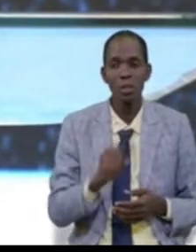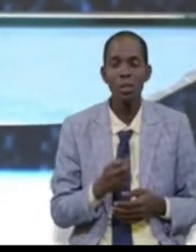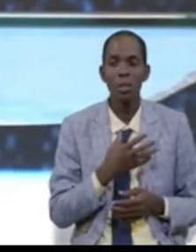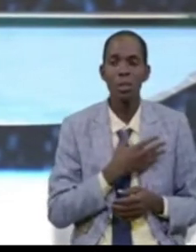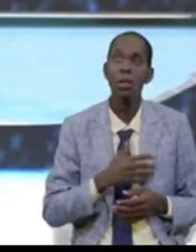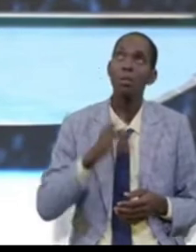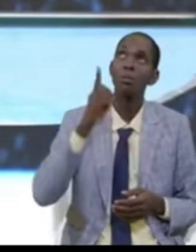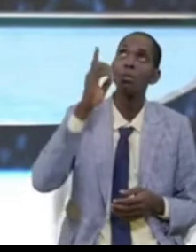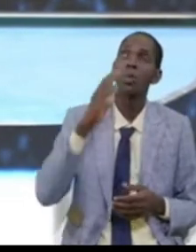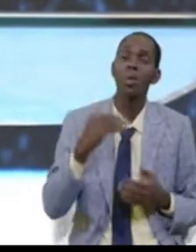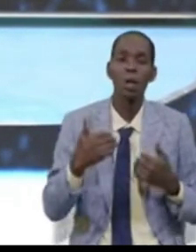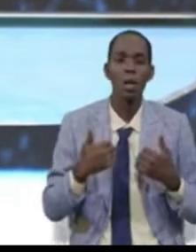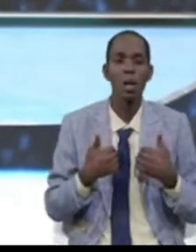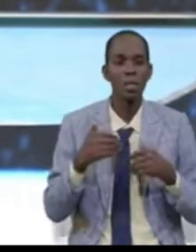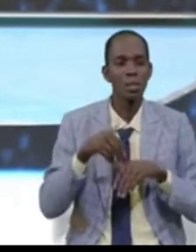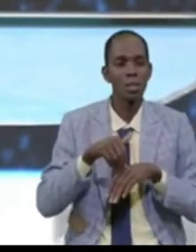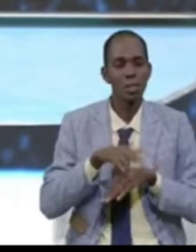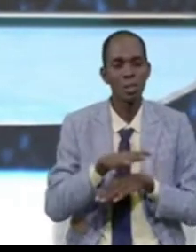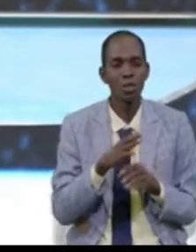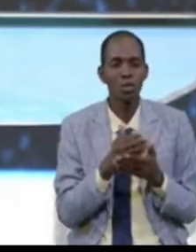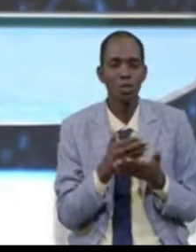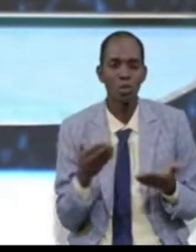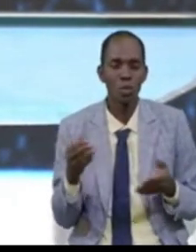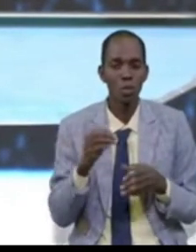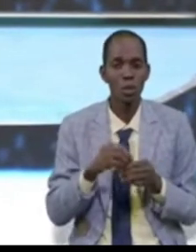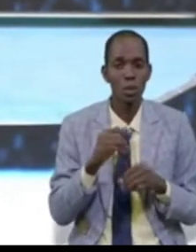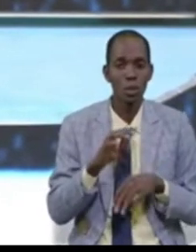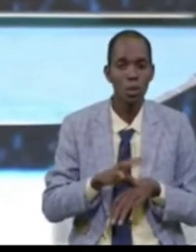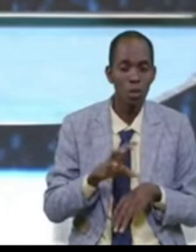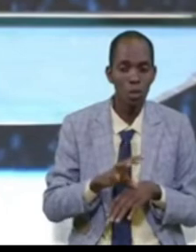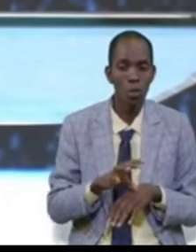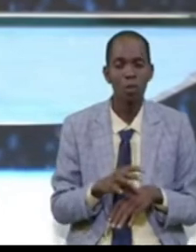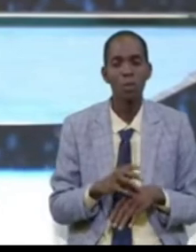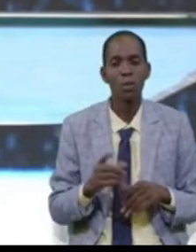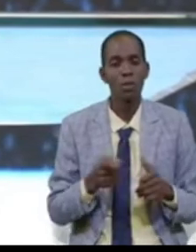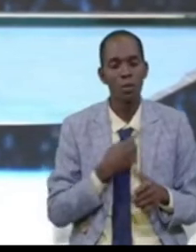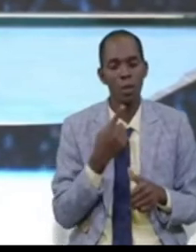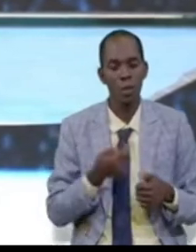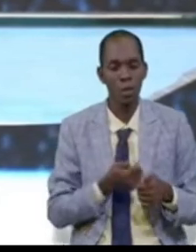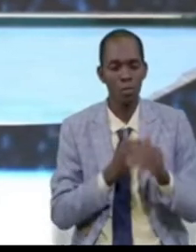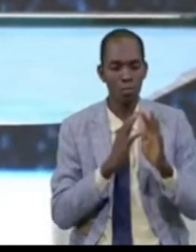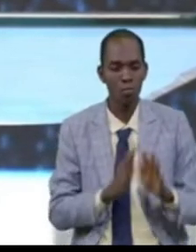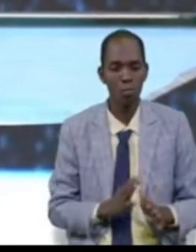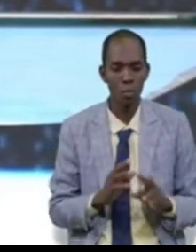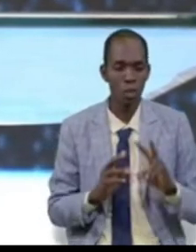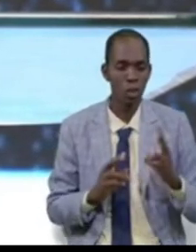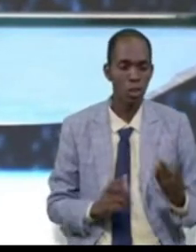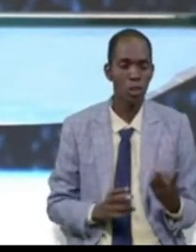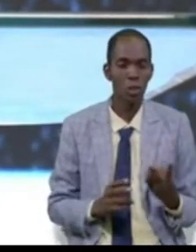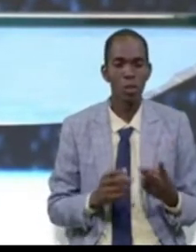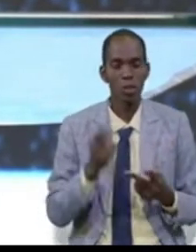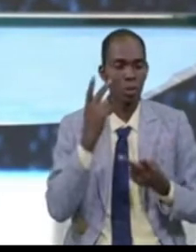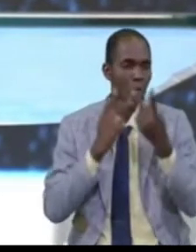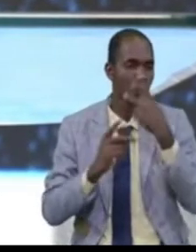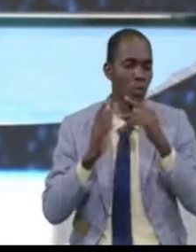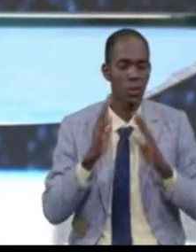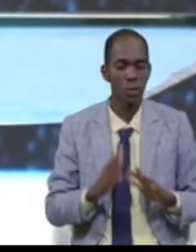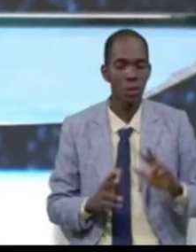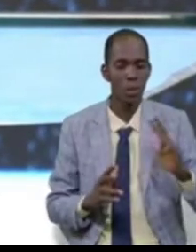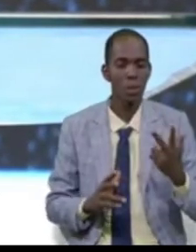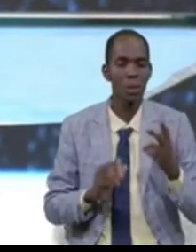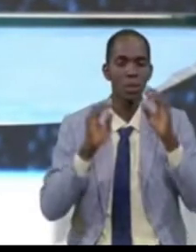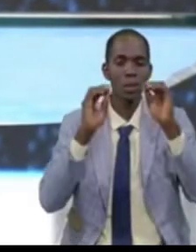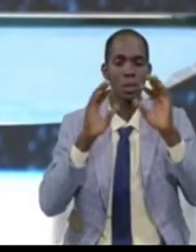God has set some in the church. First, apostles, secondly, prophets, thirdly,